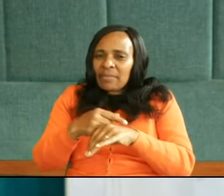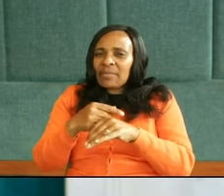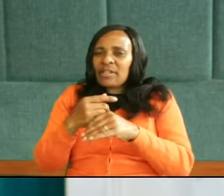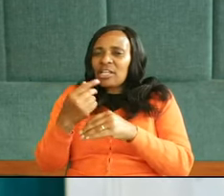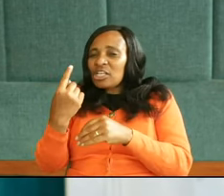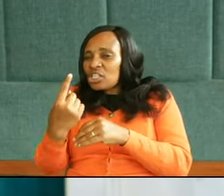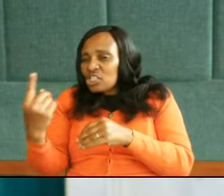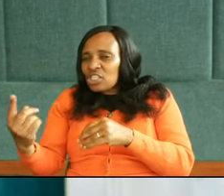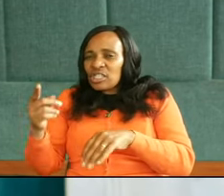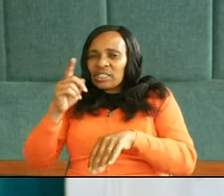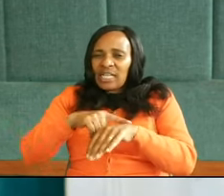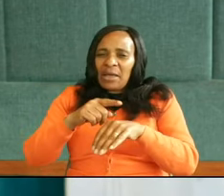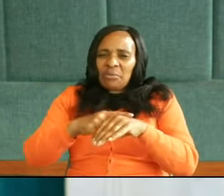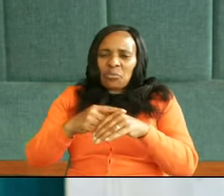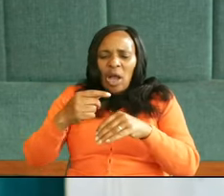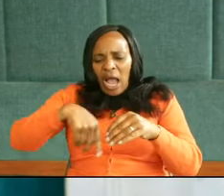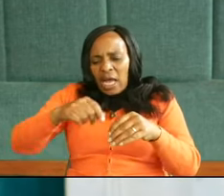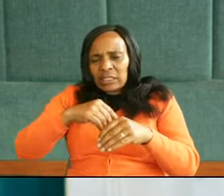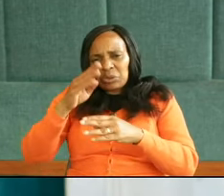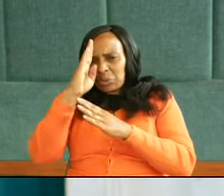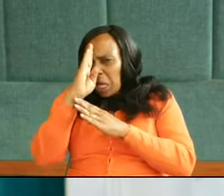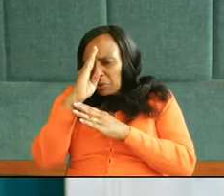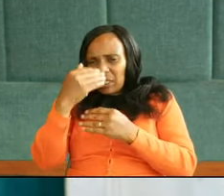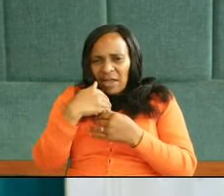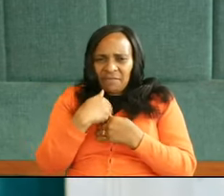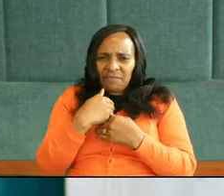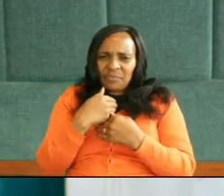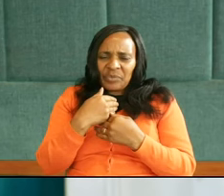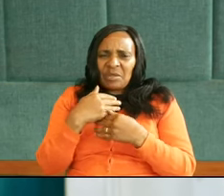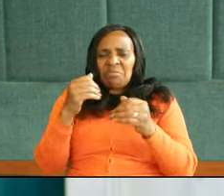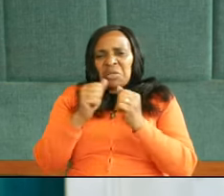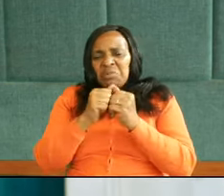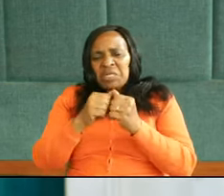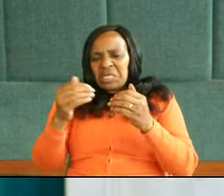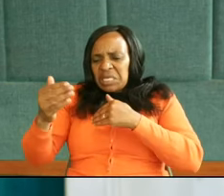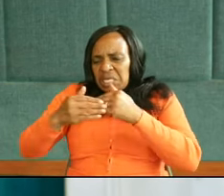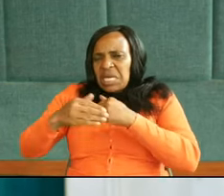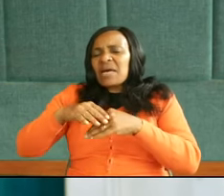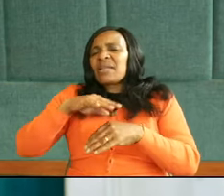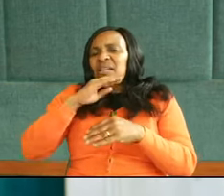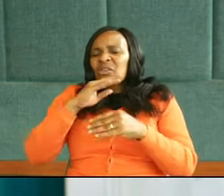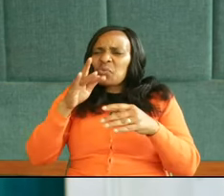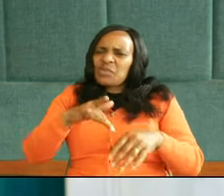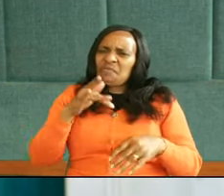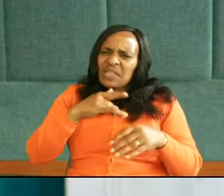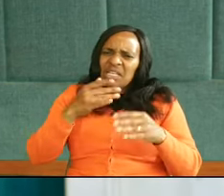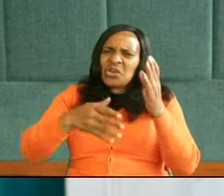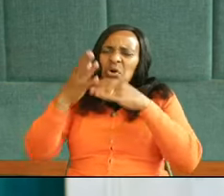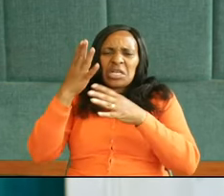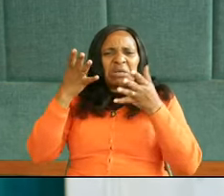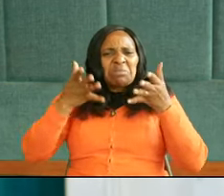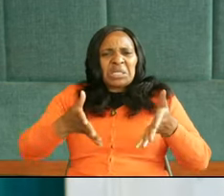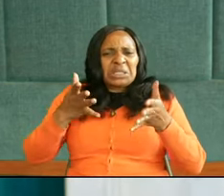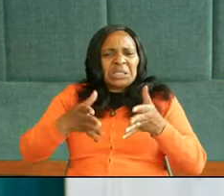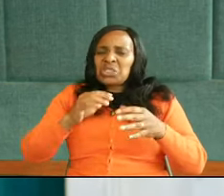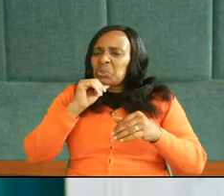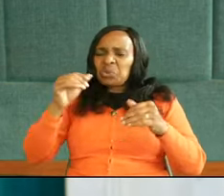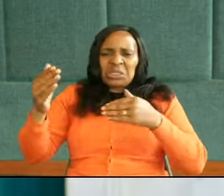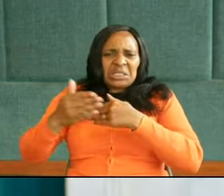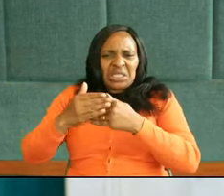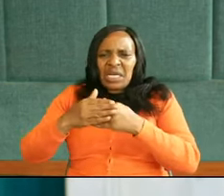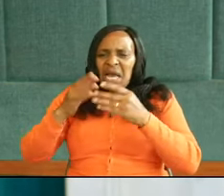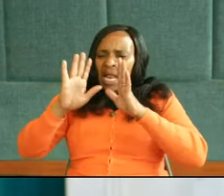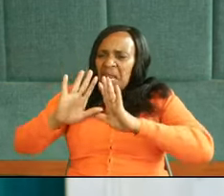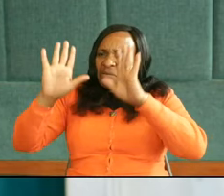when we feel like we are doubting, when we feel like we are at the brink of death, or we feel like God's presence is not near or he